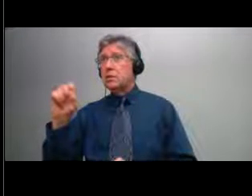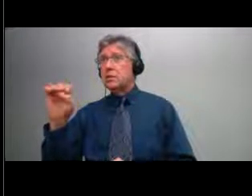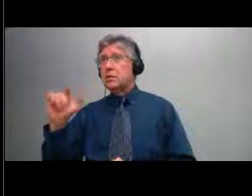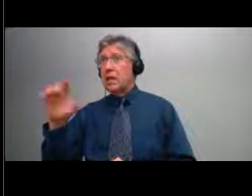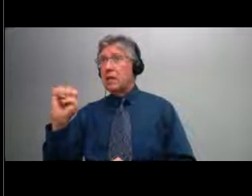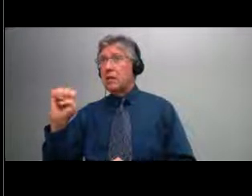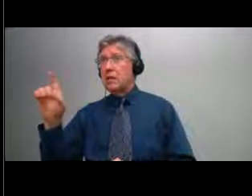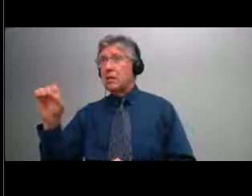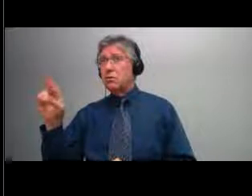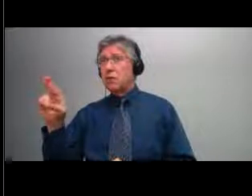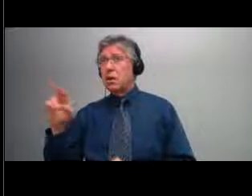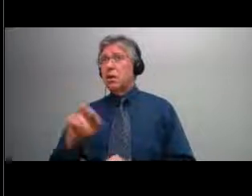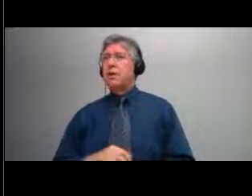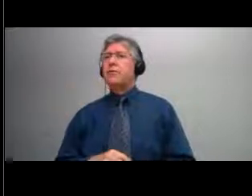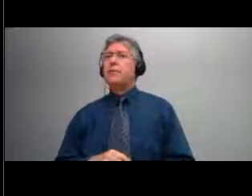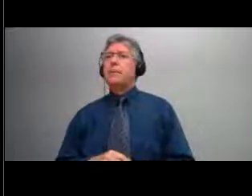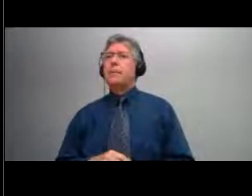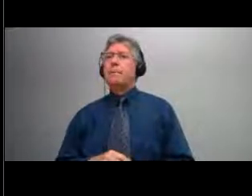not familiar where that is.